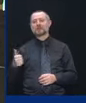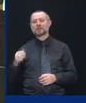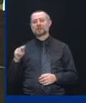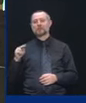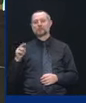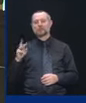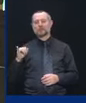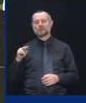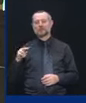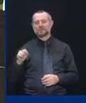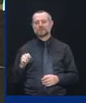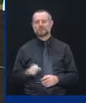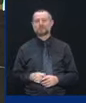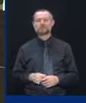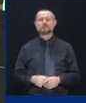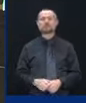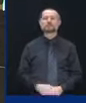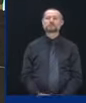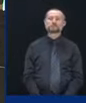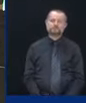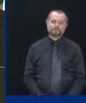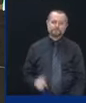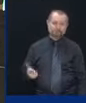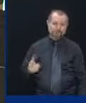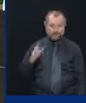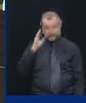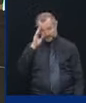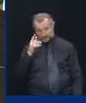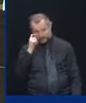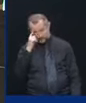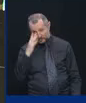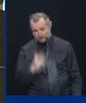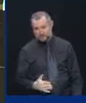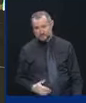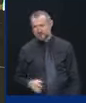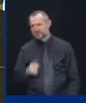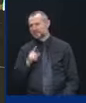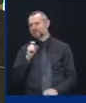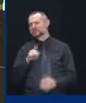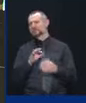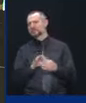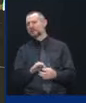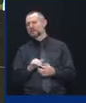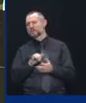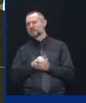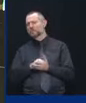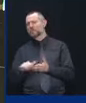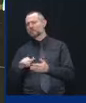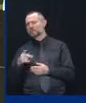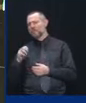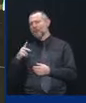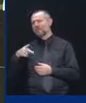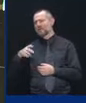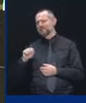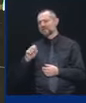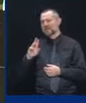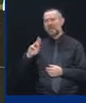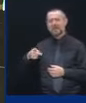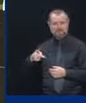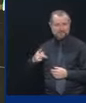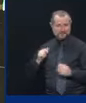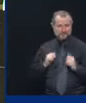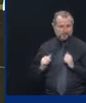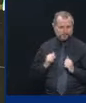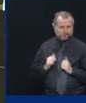your microphone. Hi, Governor. Question about New York pops up and the performances and performers. Will these be